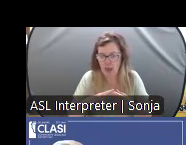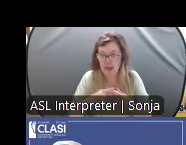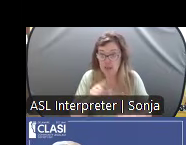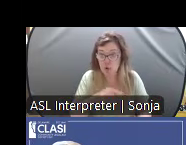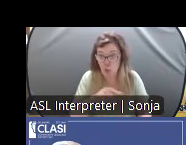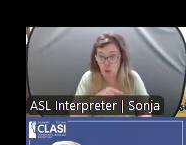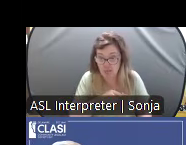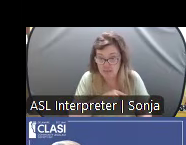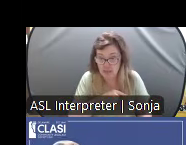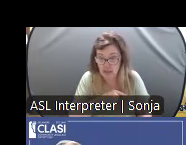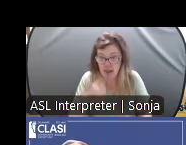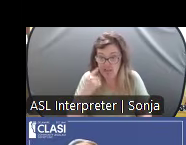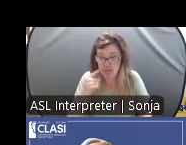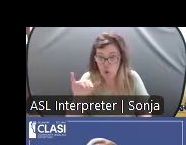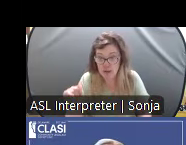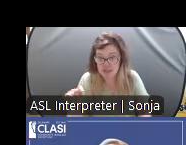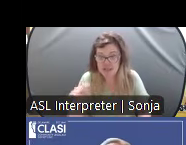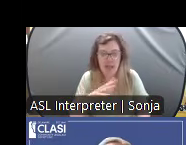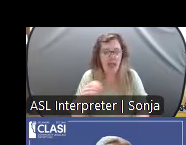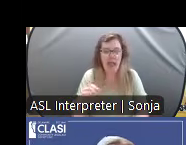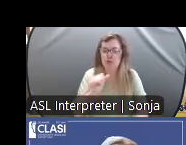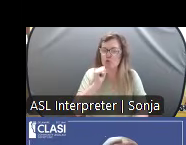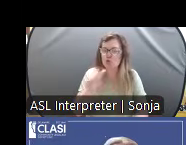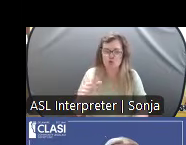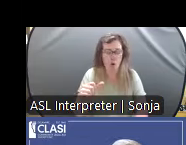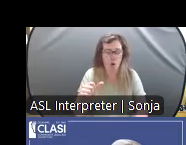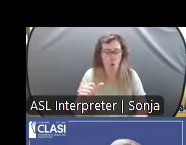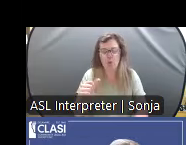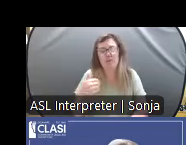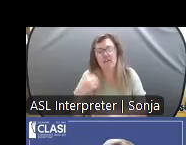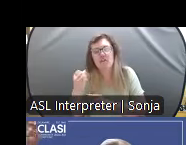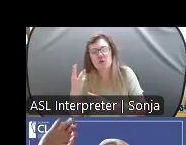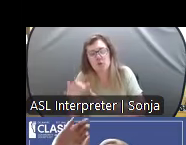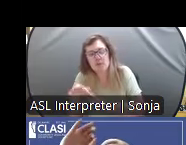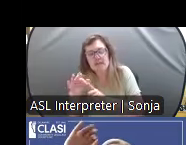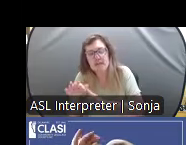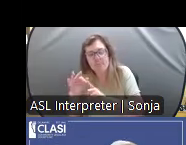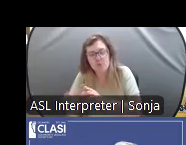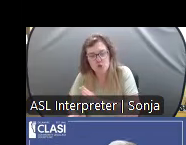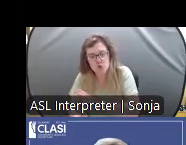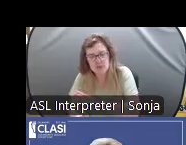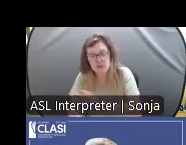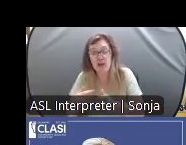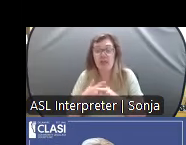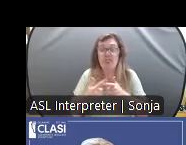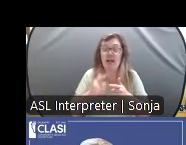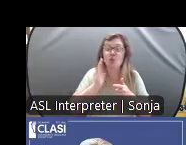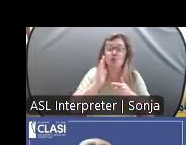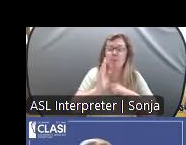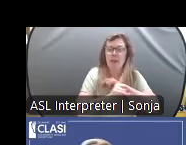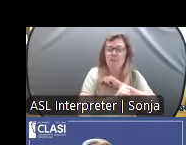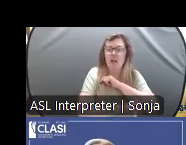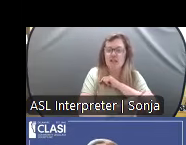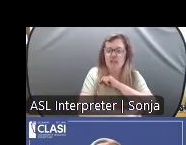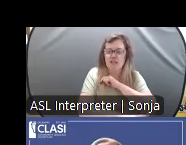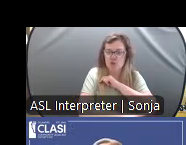eligible, and you don't meet one of the narrow exceptions, which we'll come back to, you get punished. And